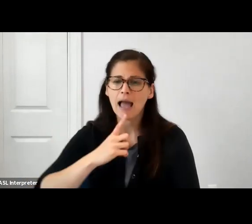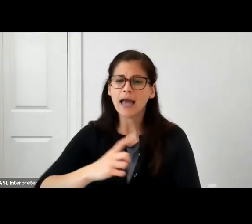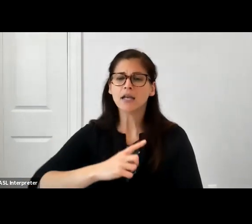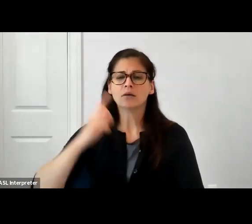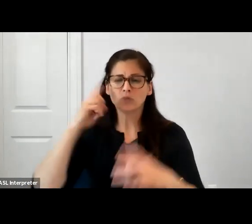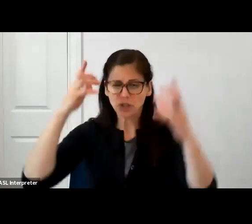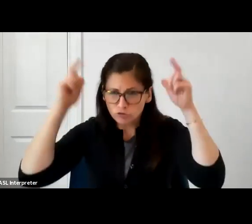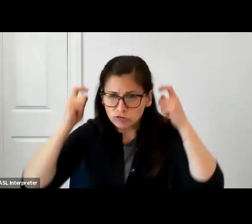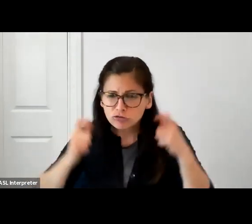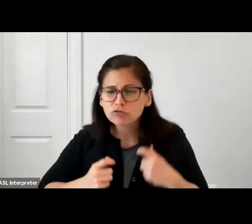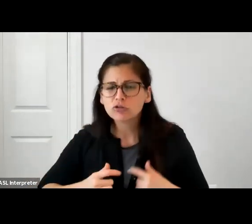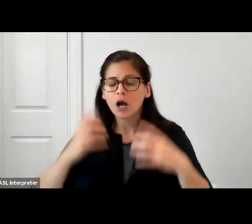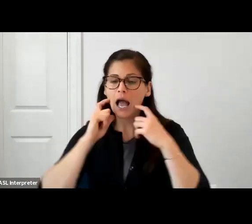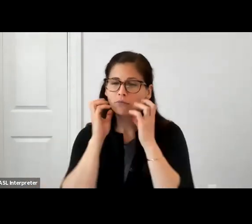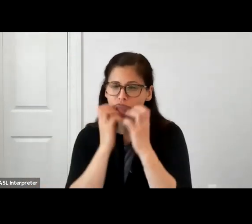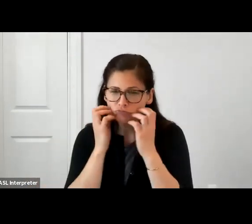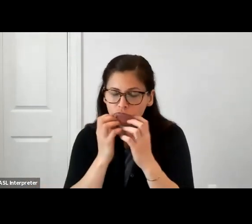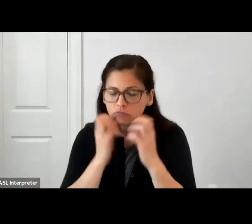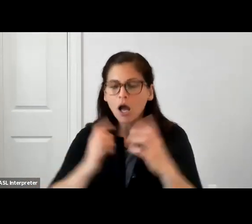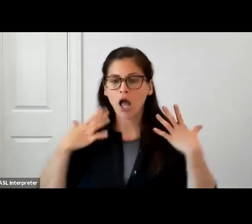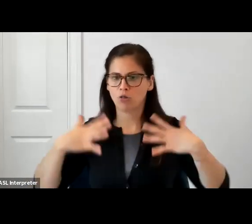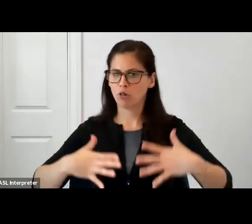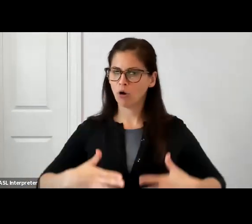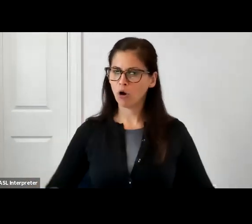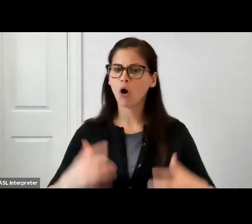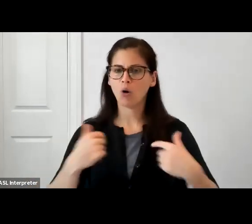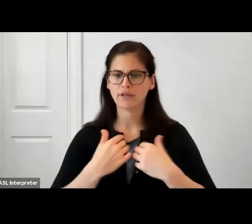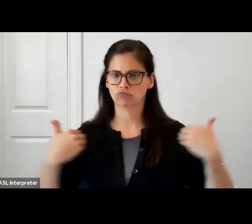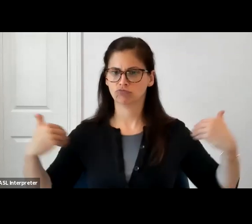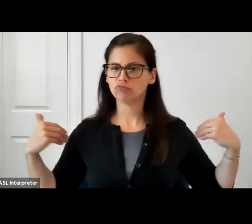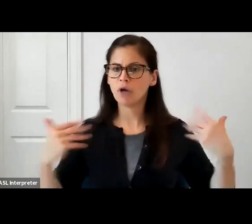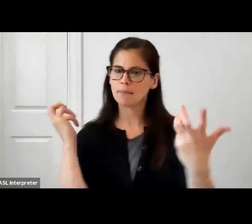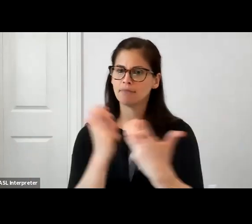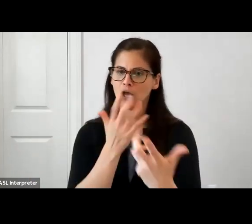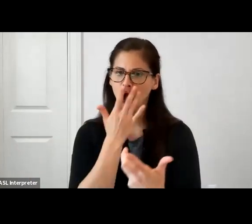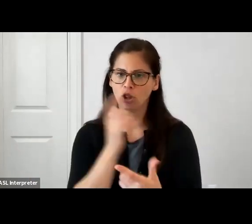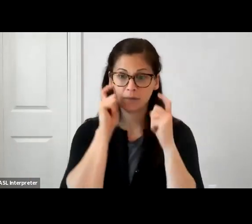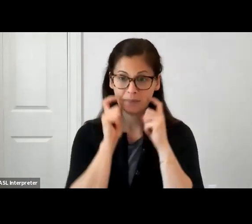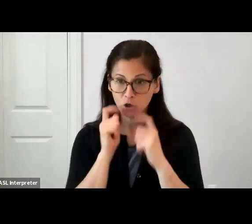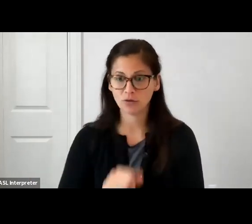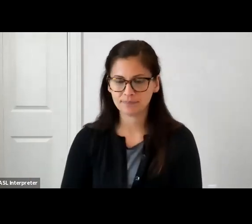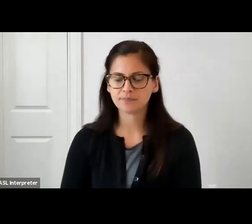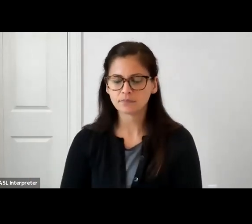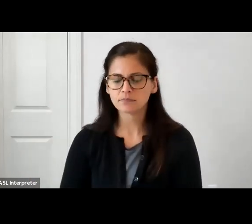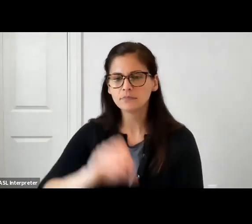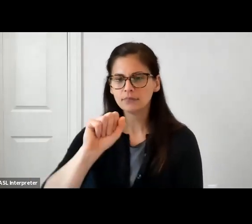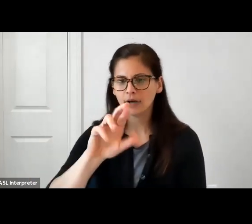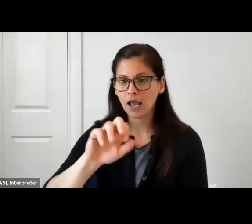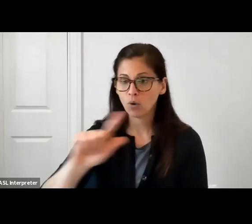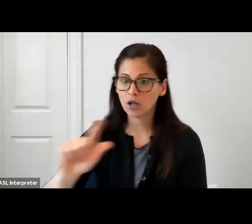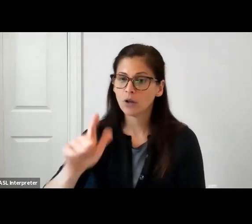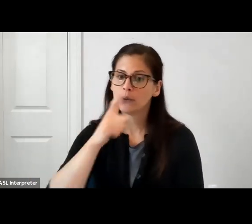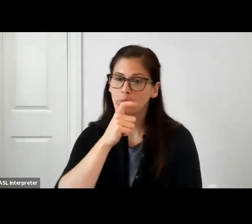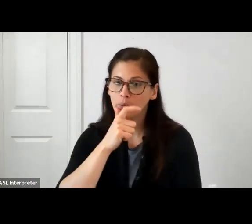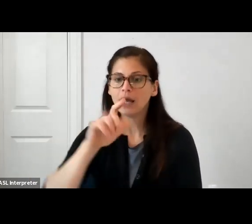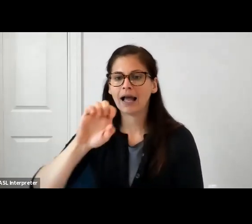dreadlocks. He wears a long flowing cloak, which broadens his shoulders and matches the color of his beard. Ariel is played by Albert